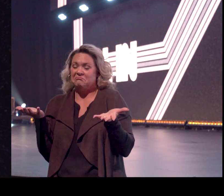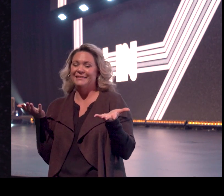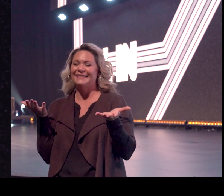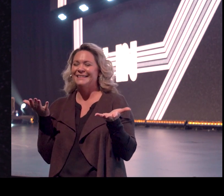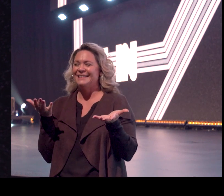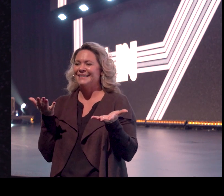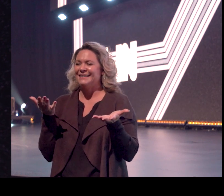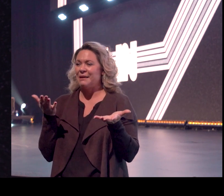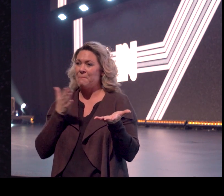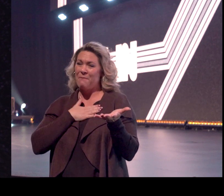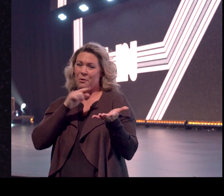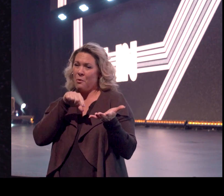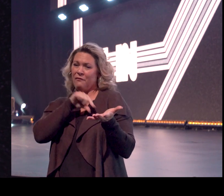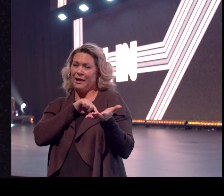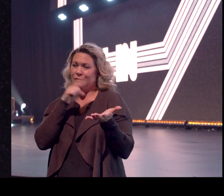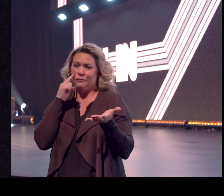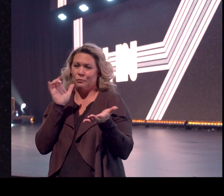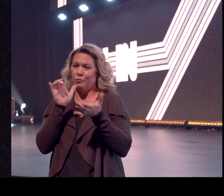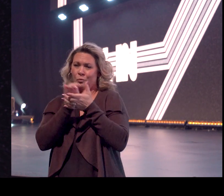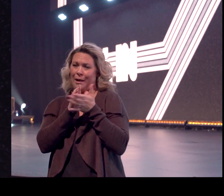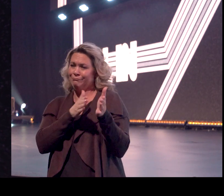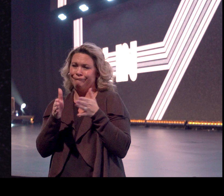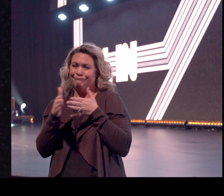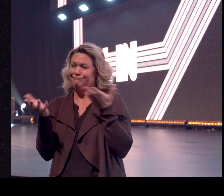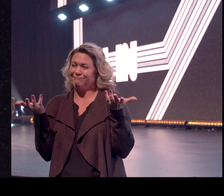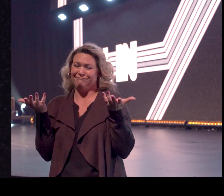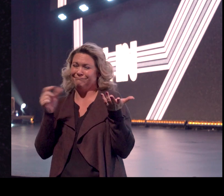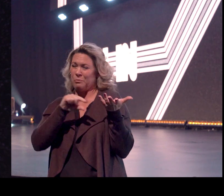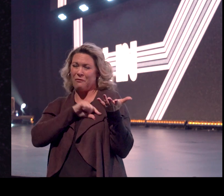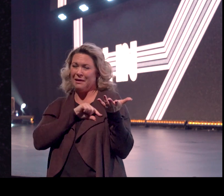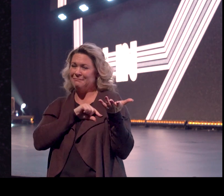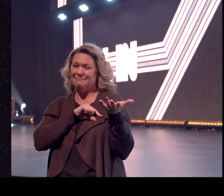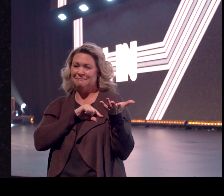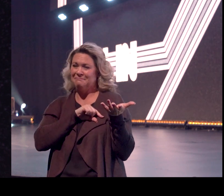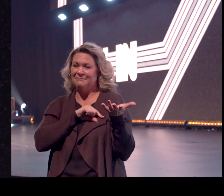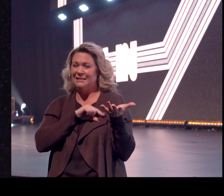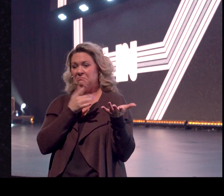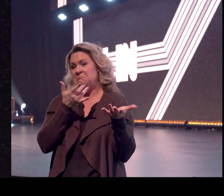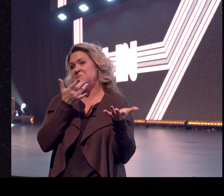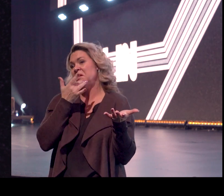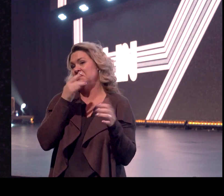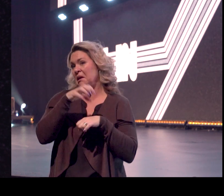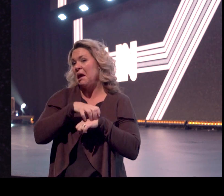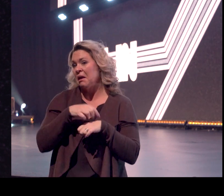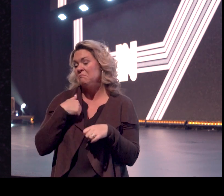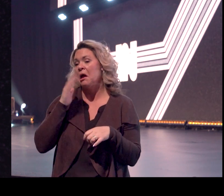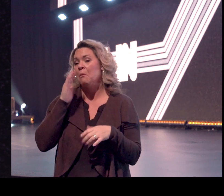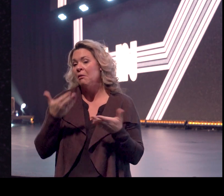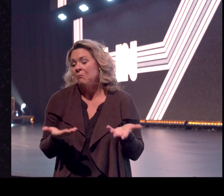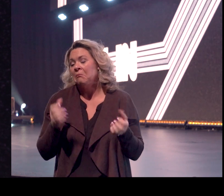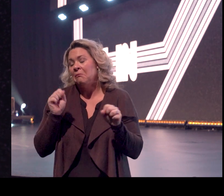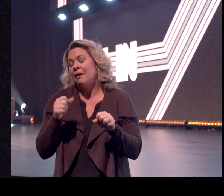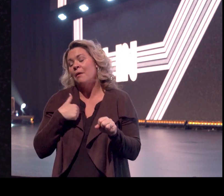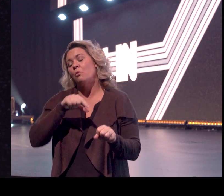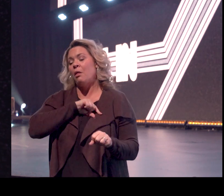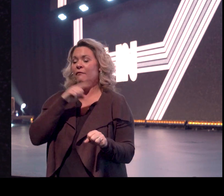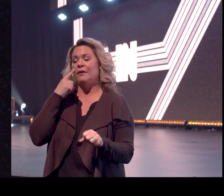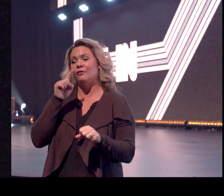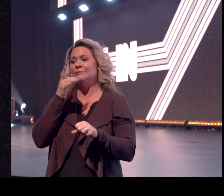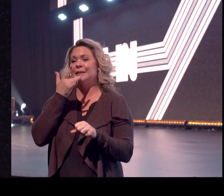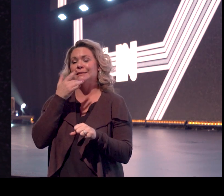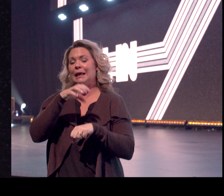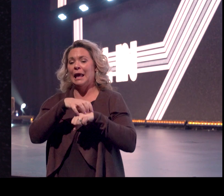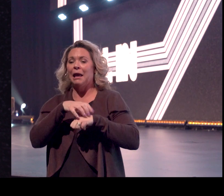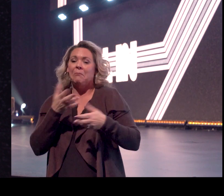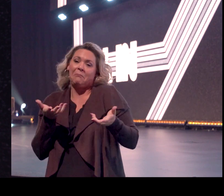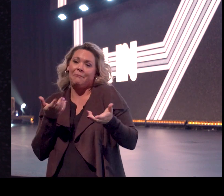all. Like when it comes to my qualifications and all this, I'm qualified to like taste the cake. Do you want me to taste the cake and see